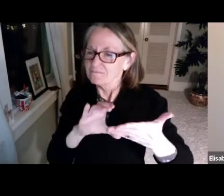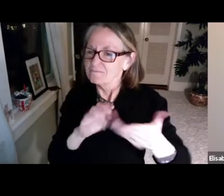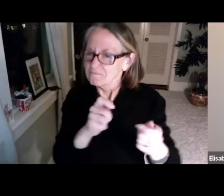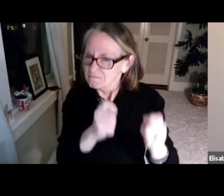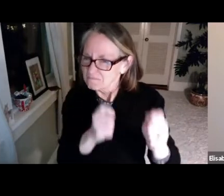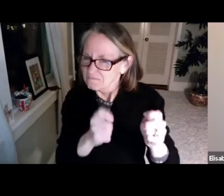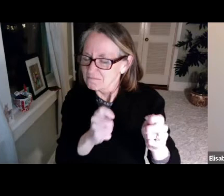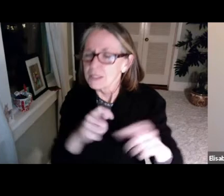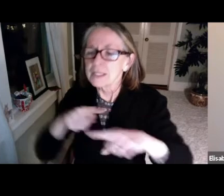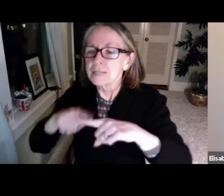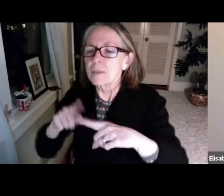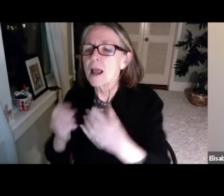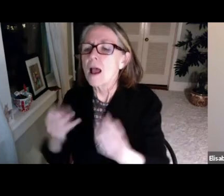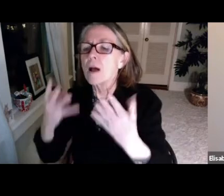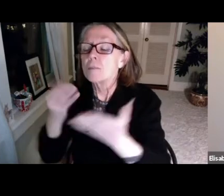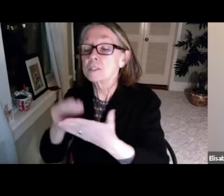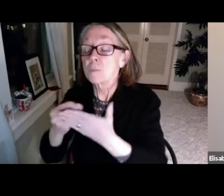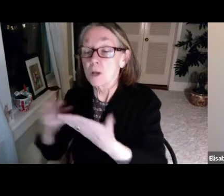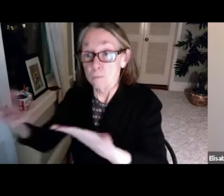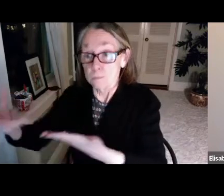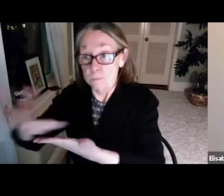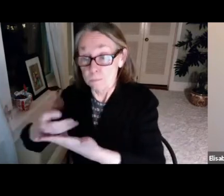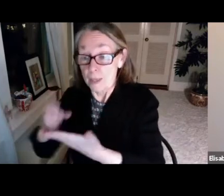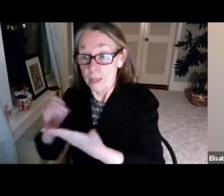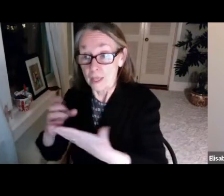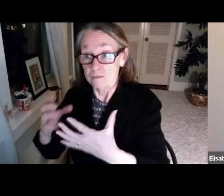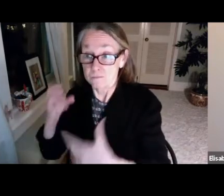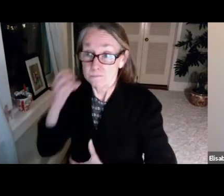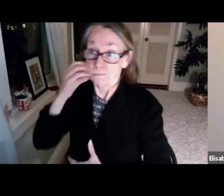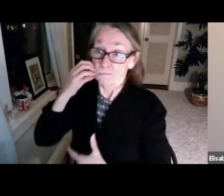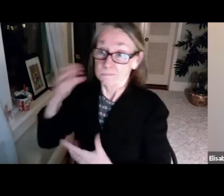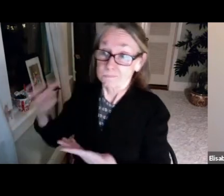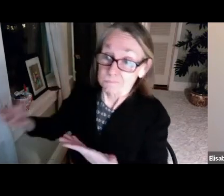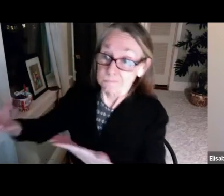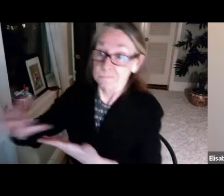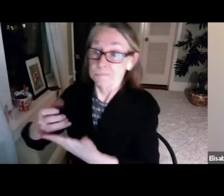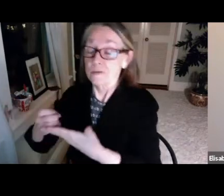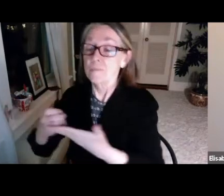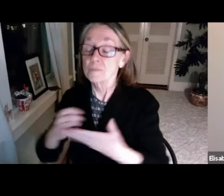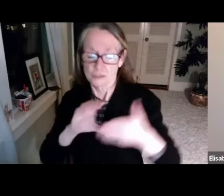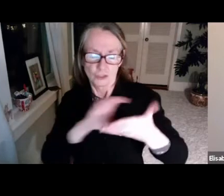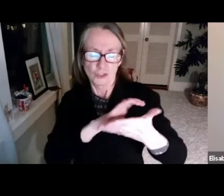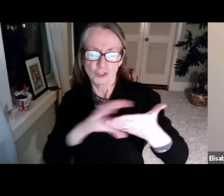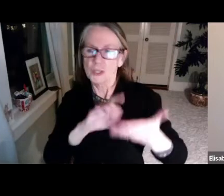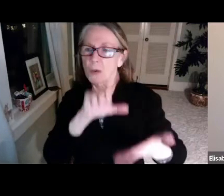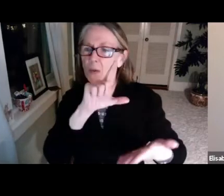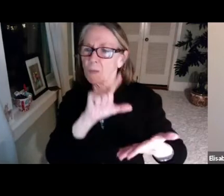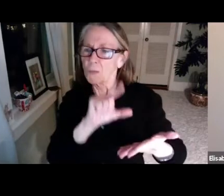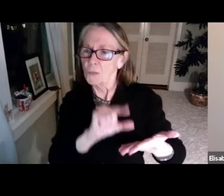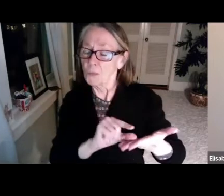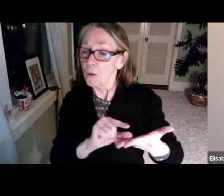on the amount of income. So the more income you get, the smaller your check will be. But you can have a really tiny